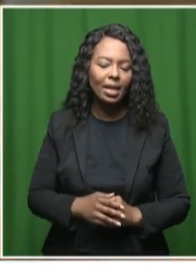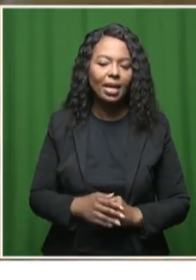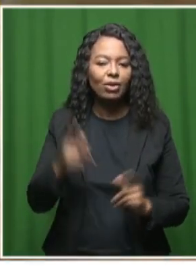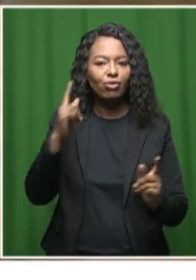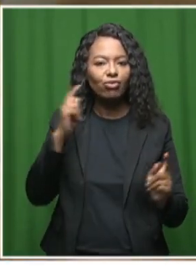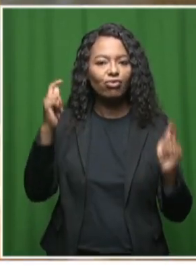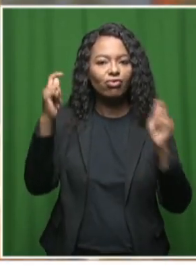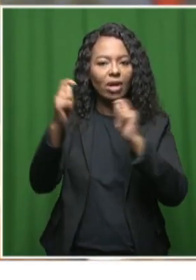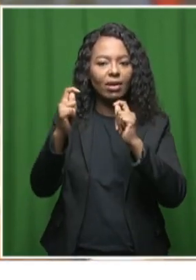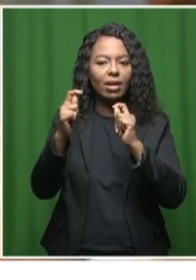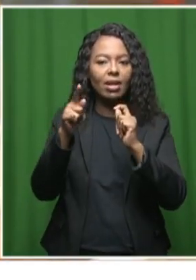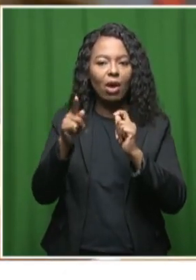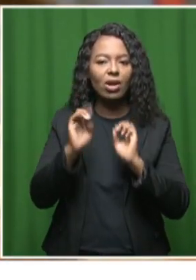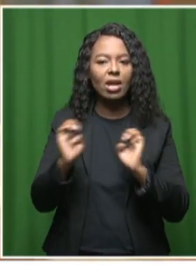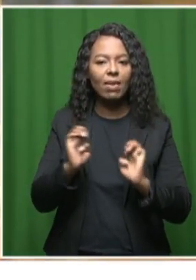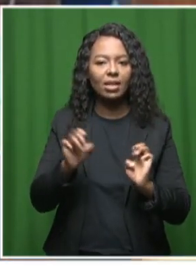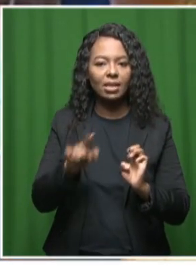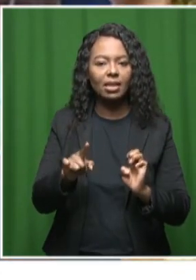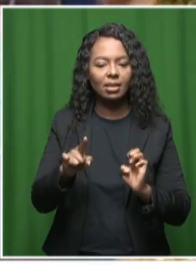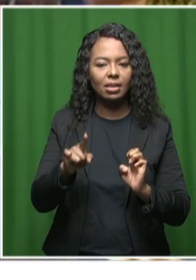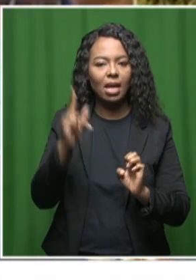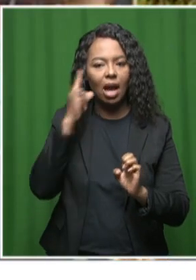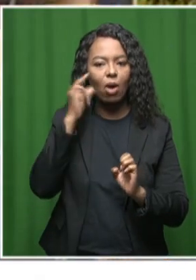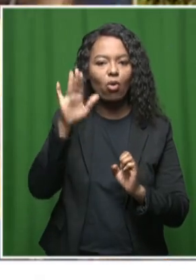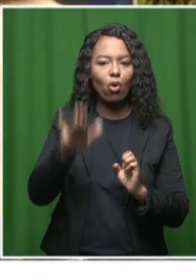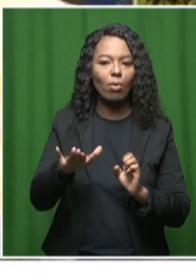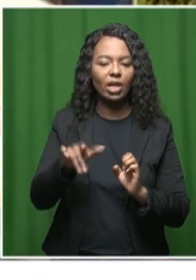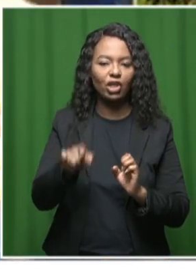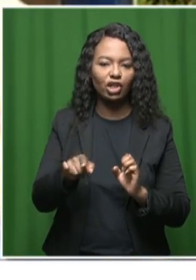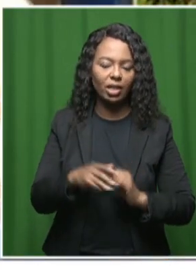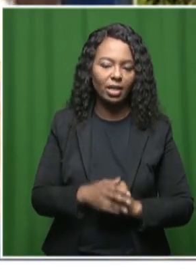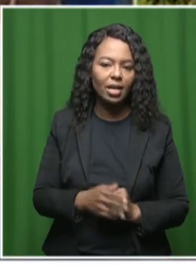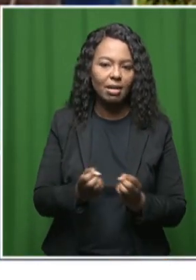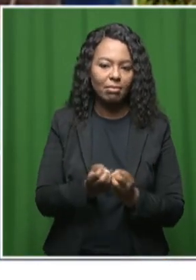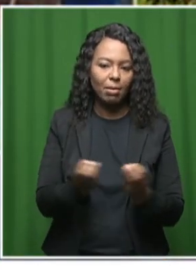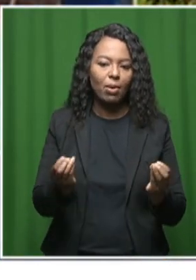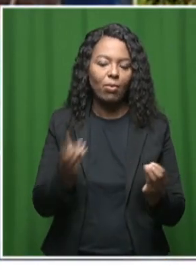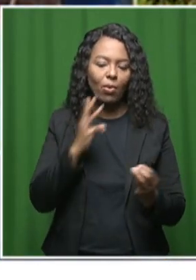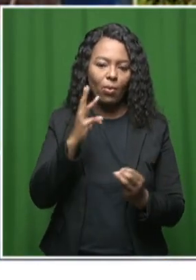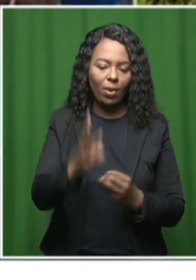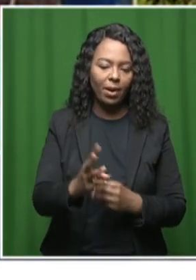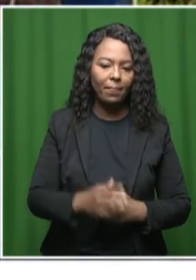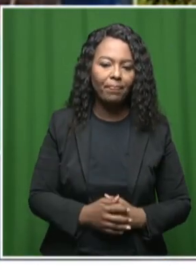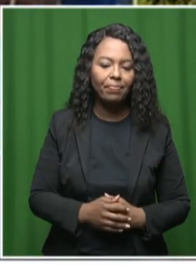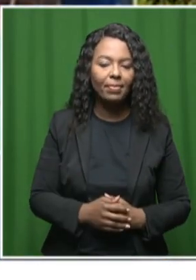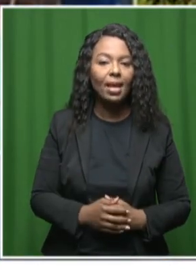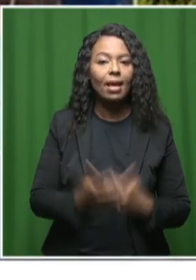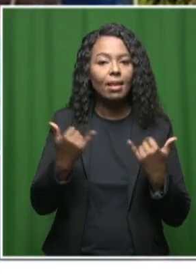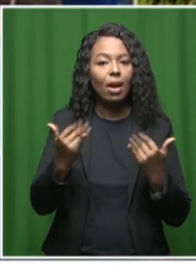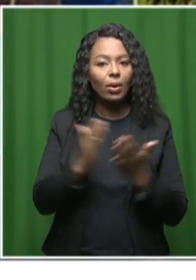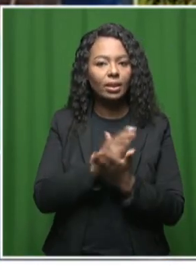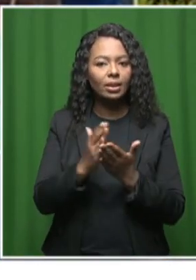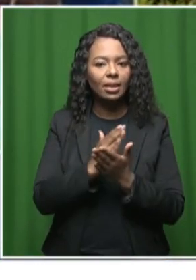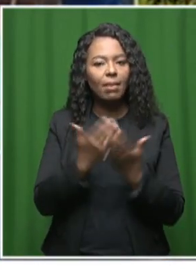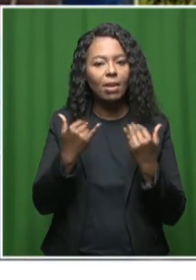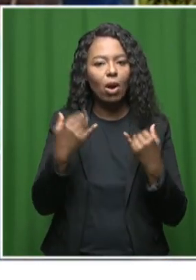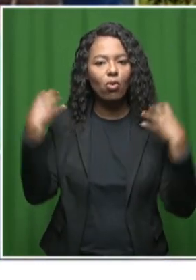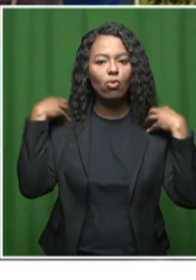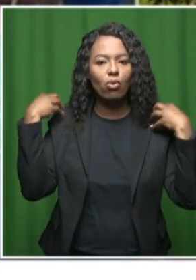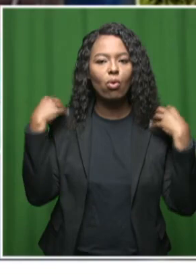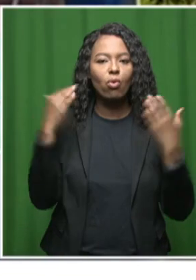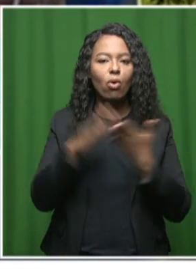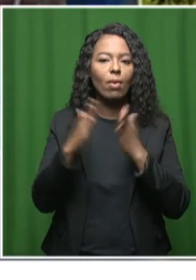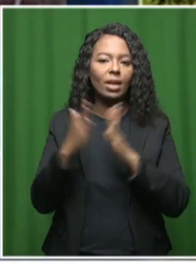transitional emergency accommodation. Despite efforts to relocate flood survivors who have been staying in community halls